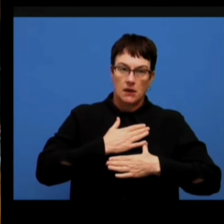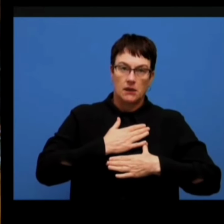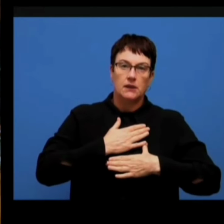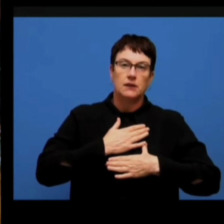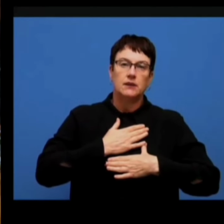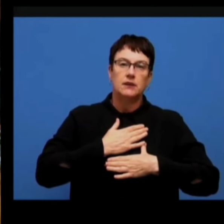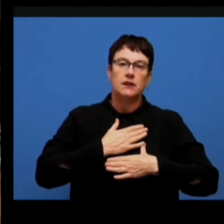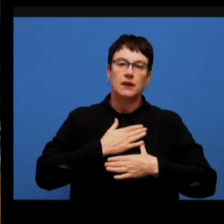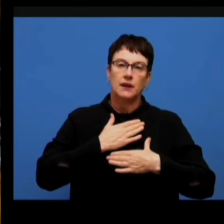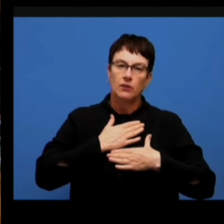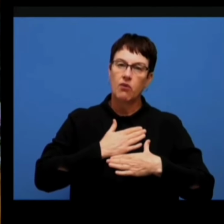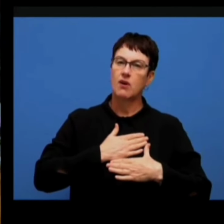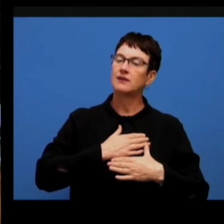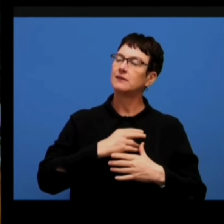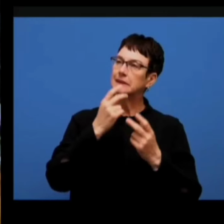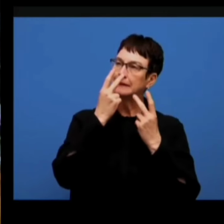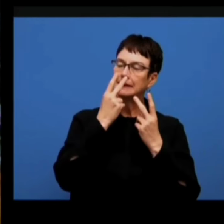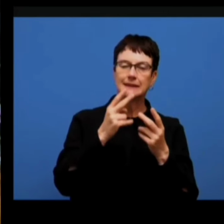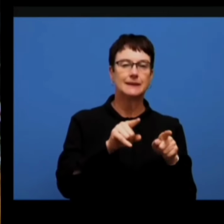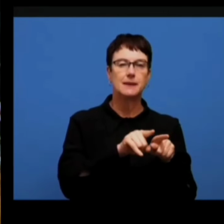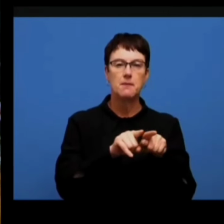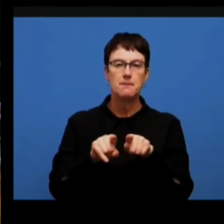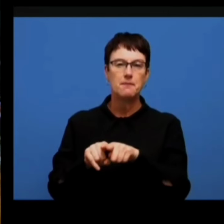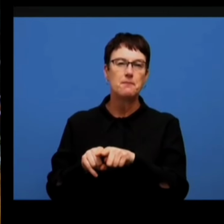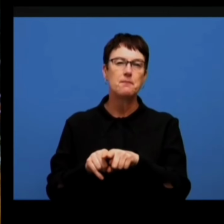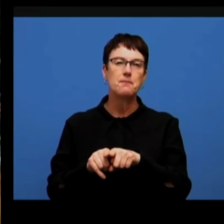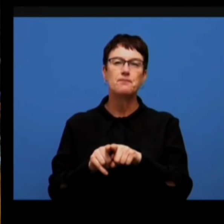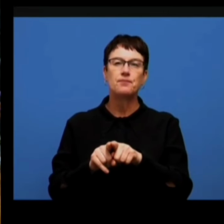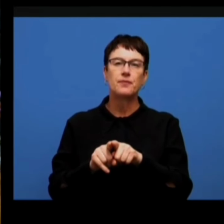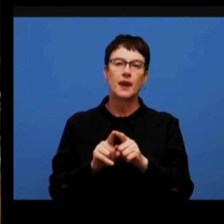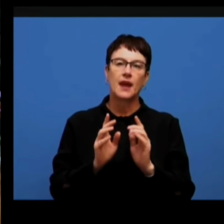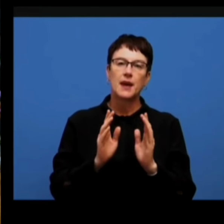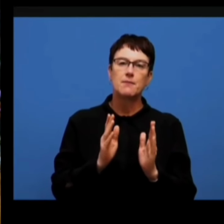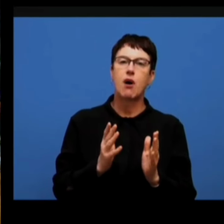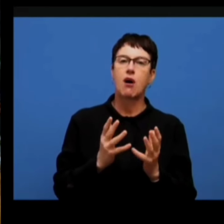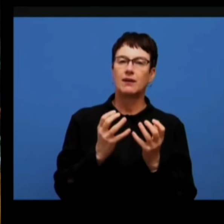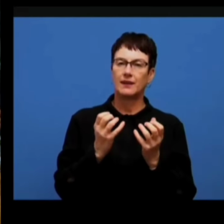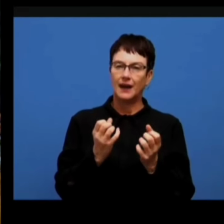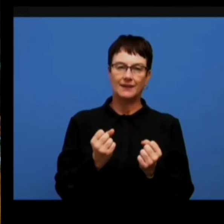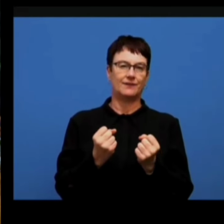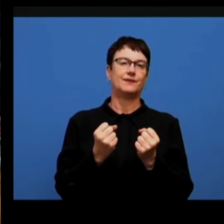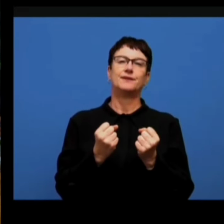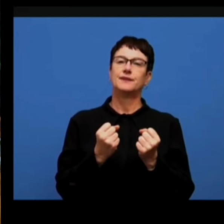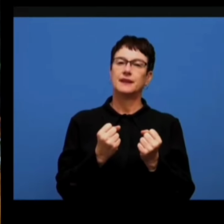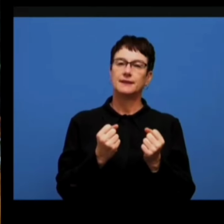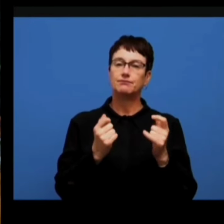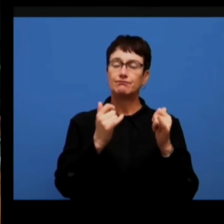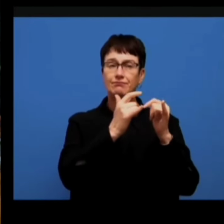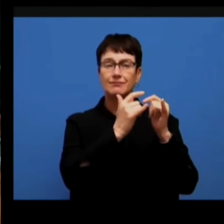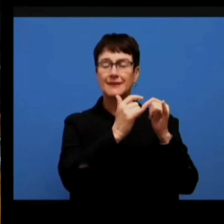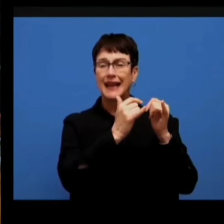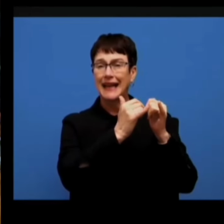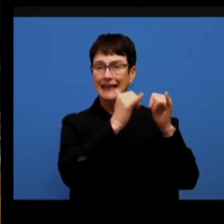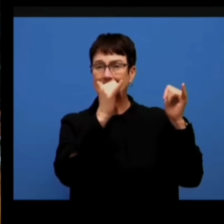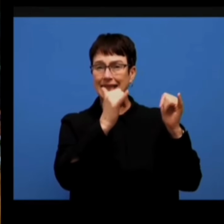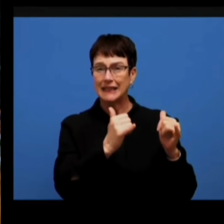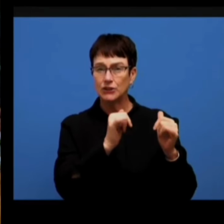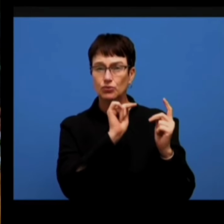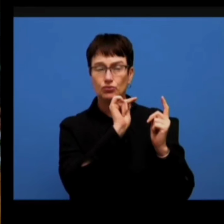institutions are fit for purpose in a rapidly exchanging world. In this